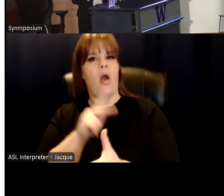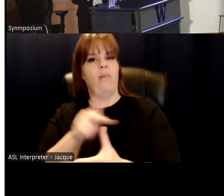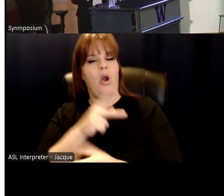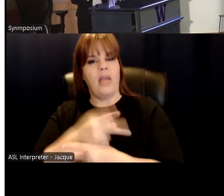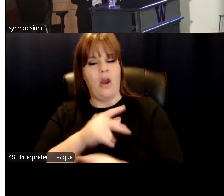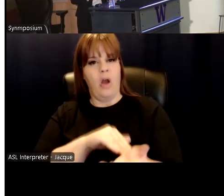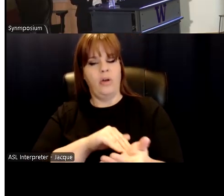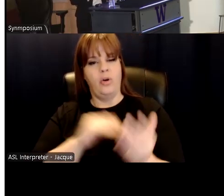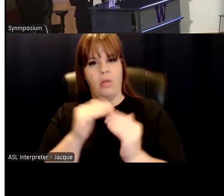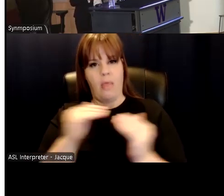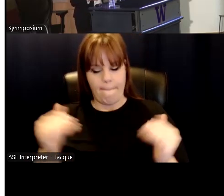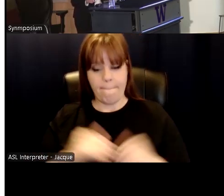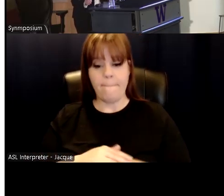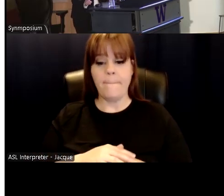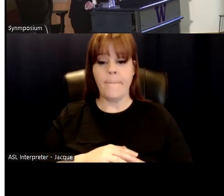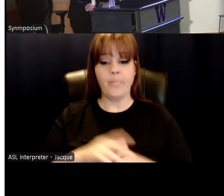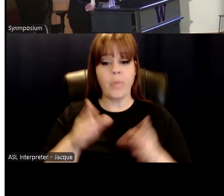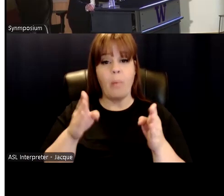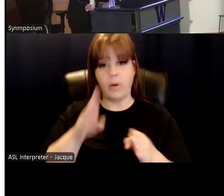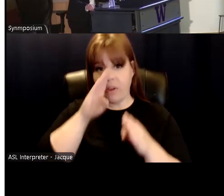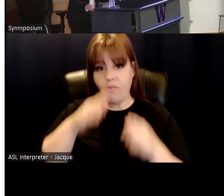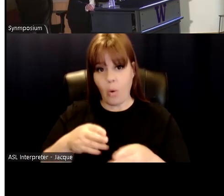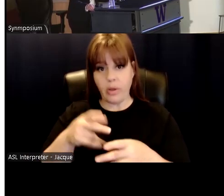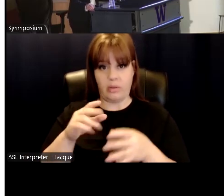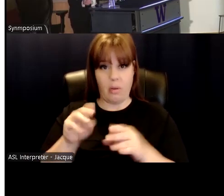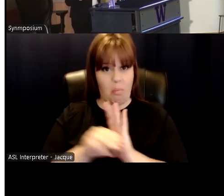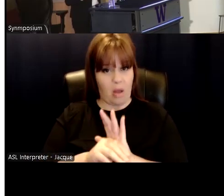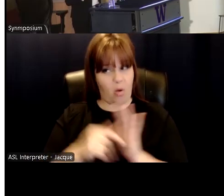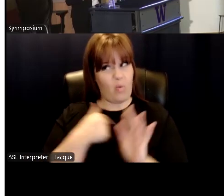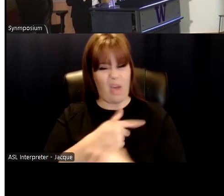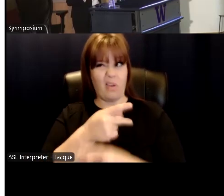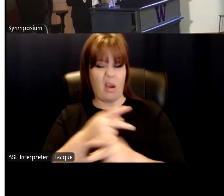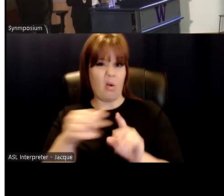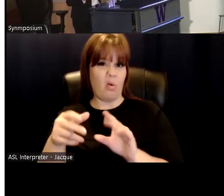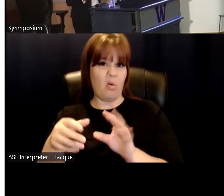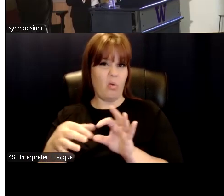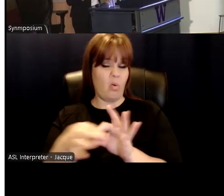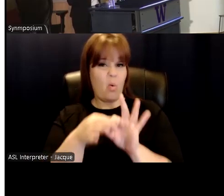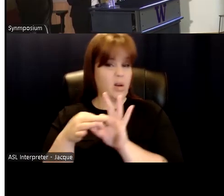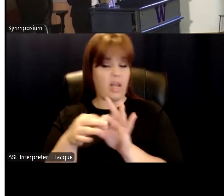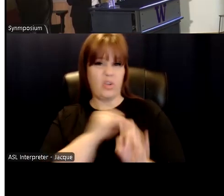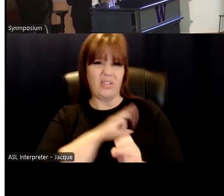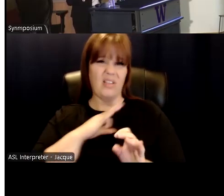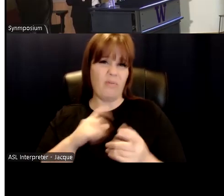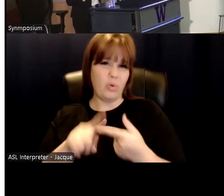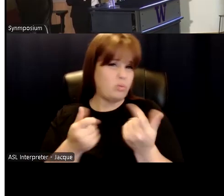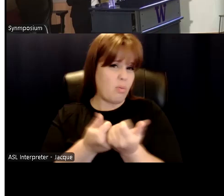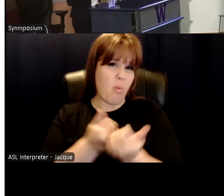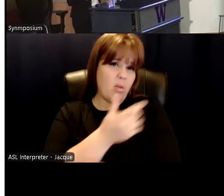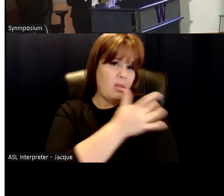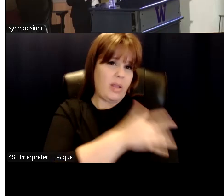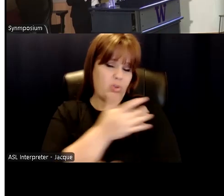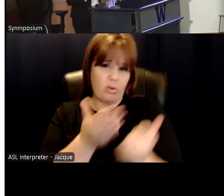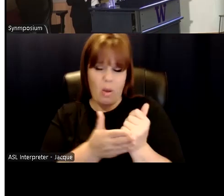of person-centered care model, we have care coordination staff, and they're there to support the patient, to help them navigate the